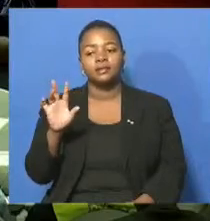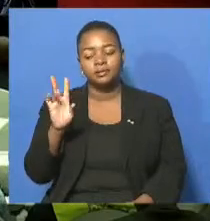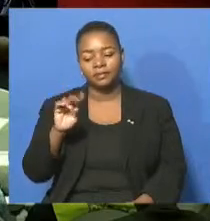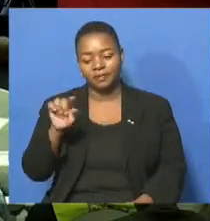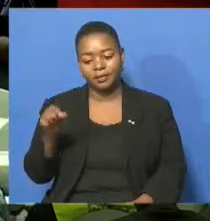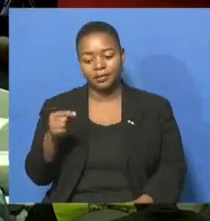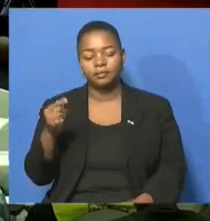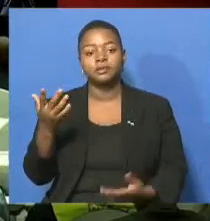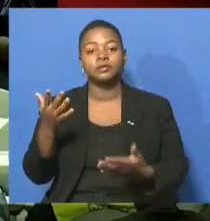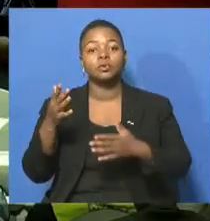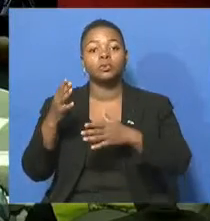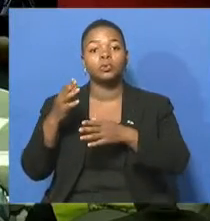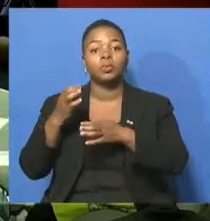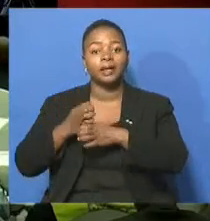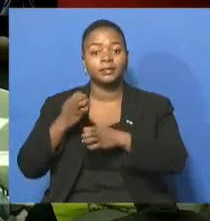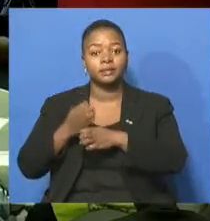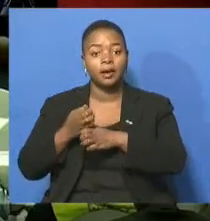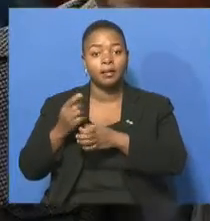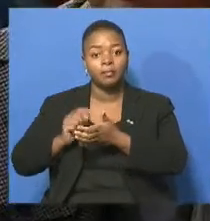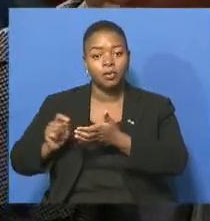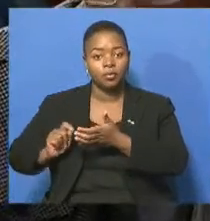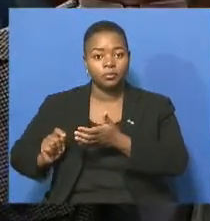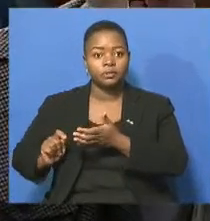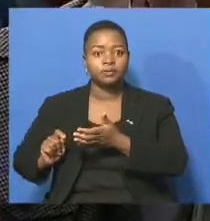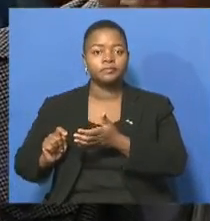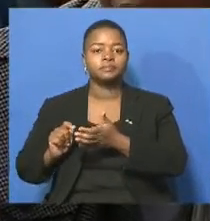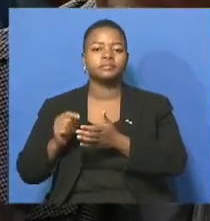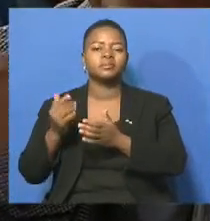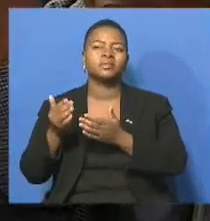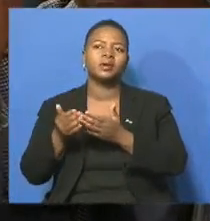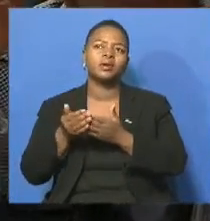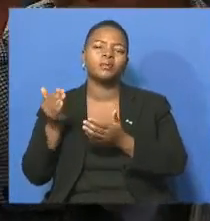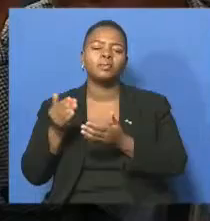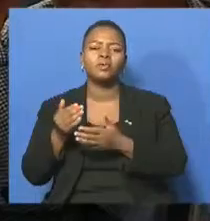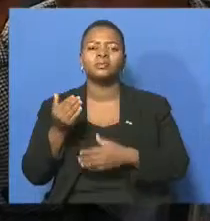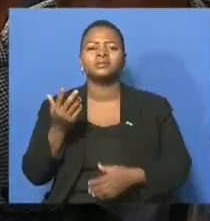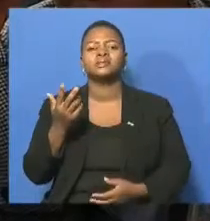who set the final exams, only about